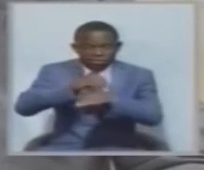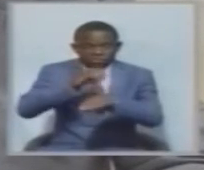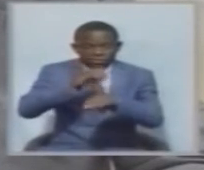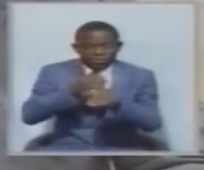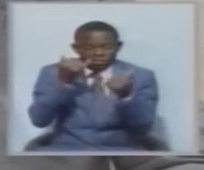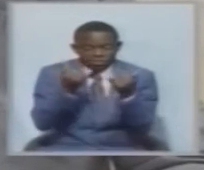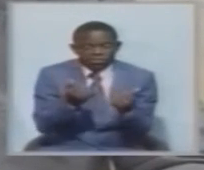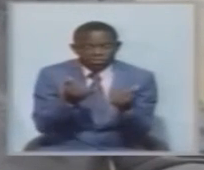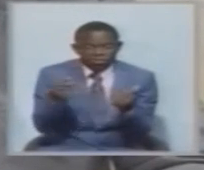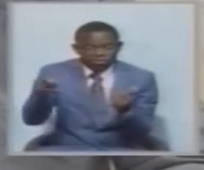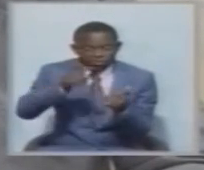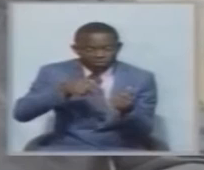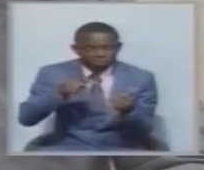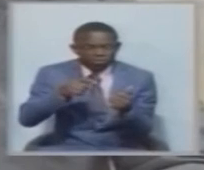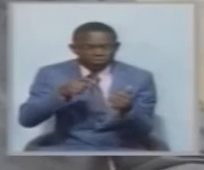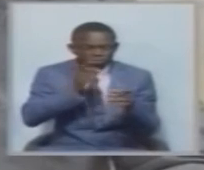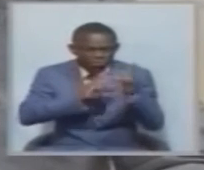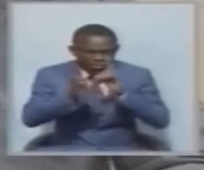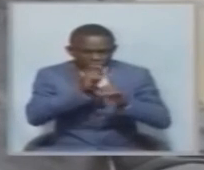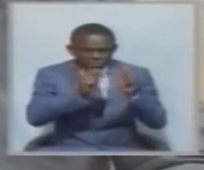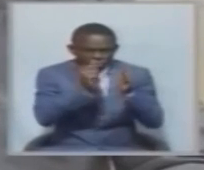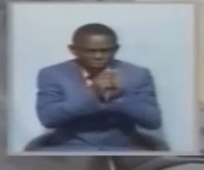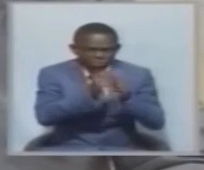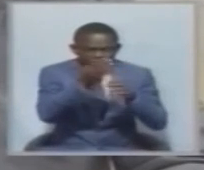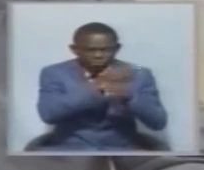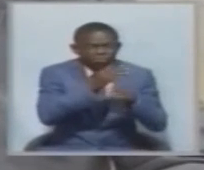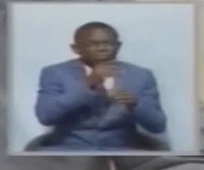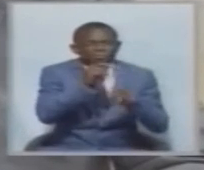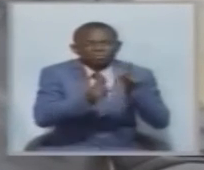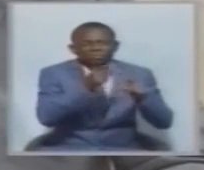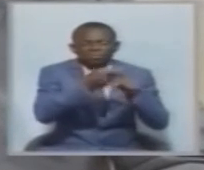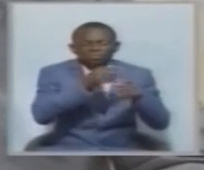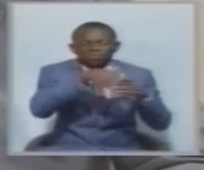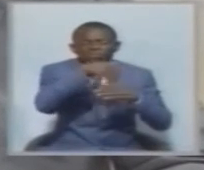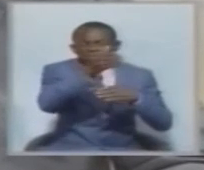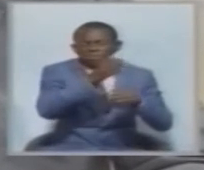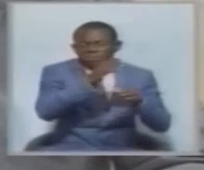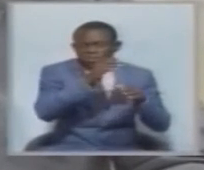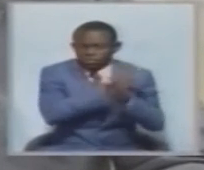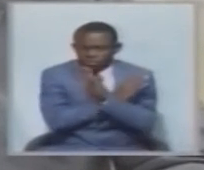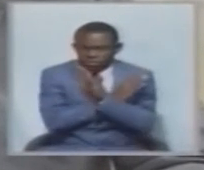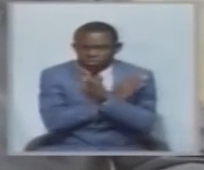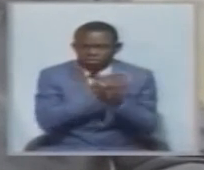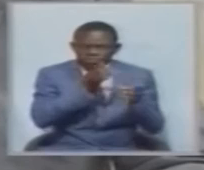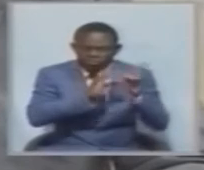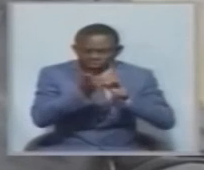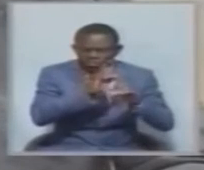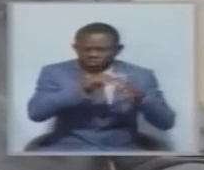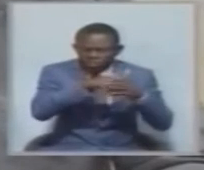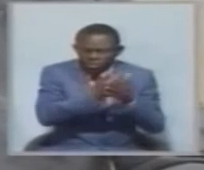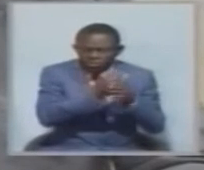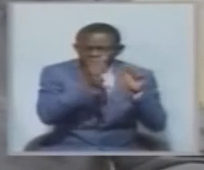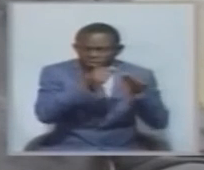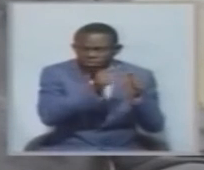business people outside the country and see how then they can partner in order to influence or the foreign